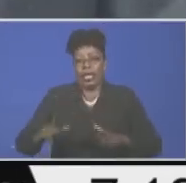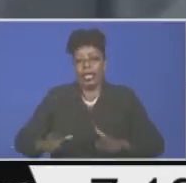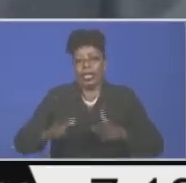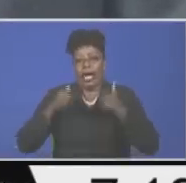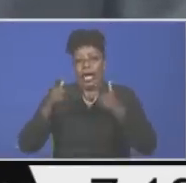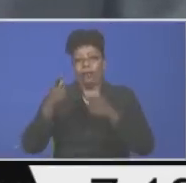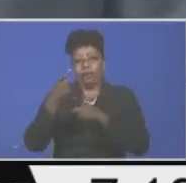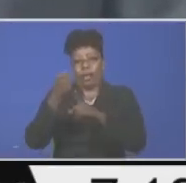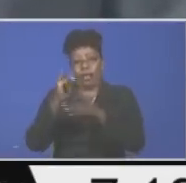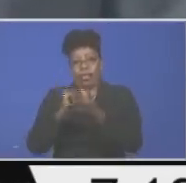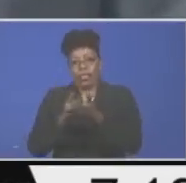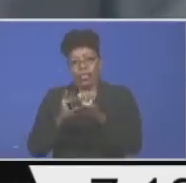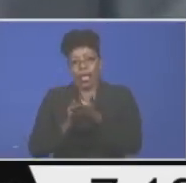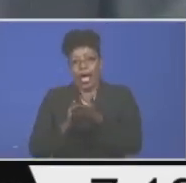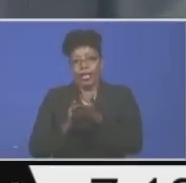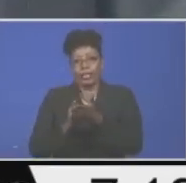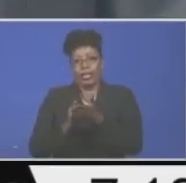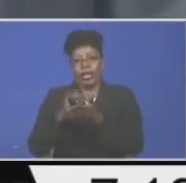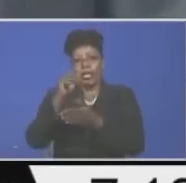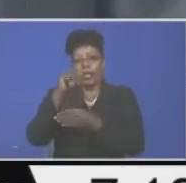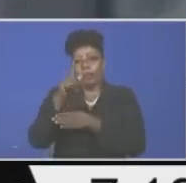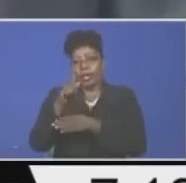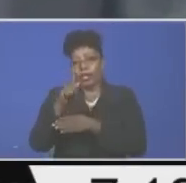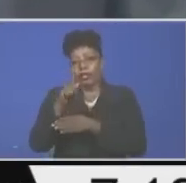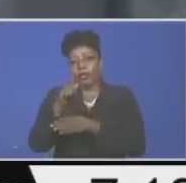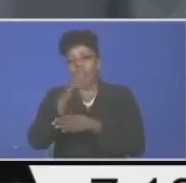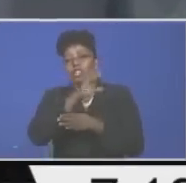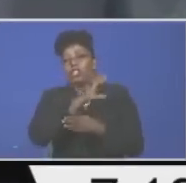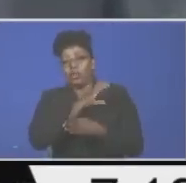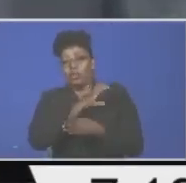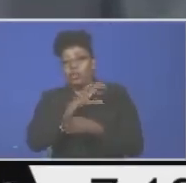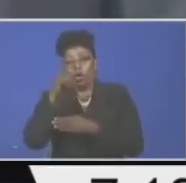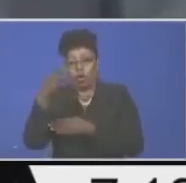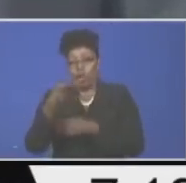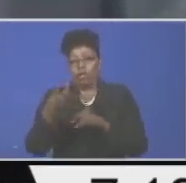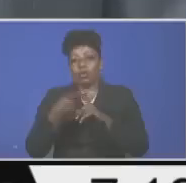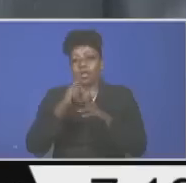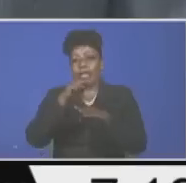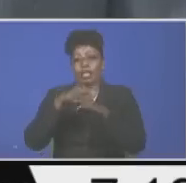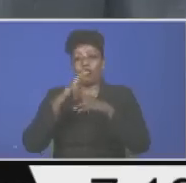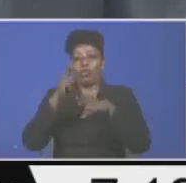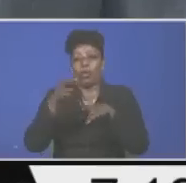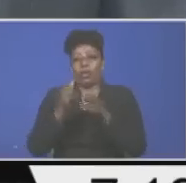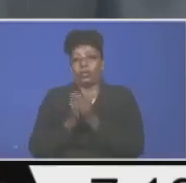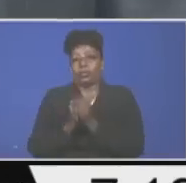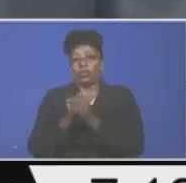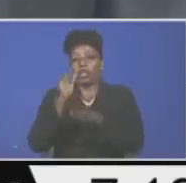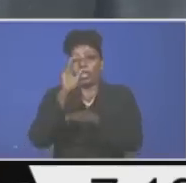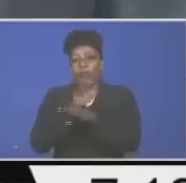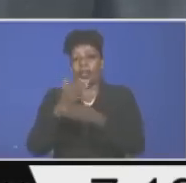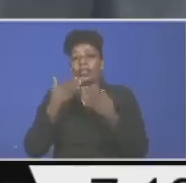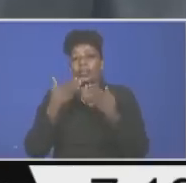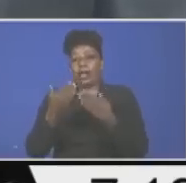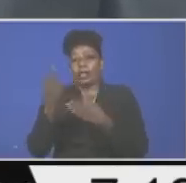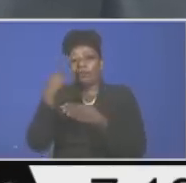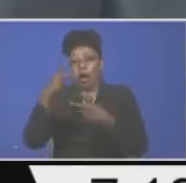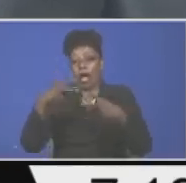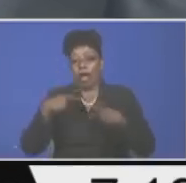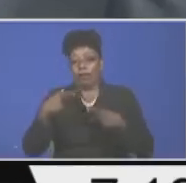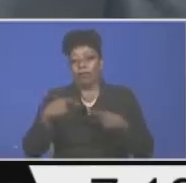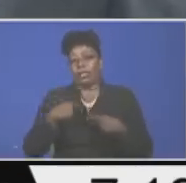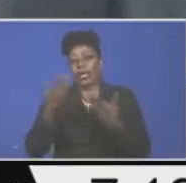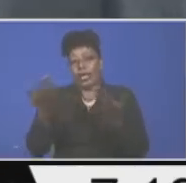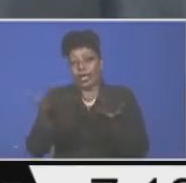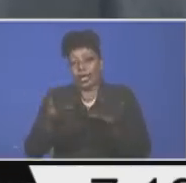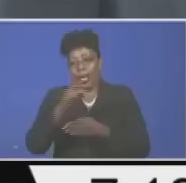details is the Member of Parliament for Centerville, Reese Chipman. Good evening, Mr. Chipman, and welcome to the National Report. Good evening, Altamise, and thank you all for having me here,